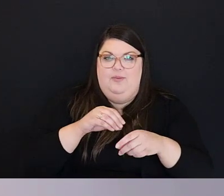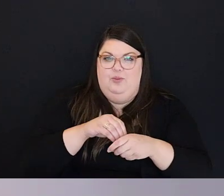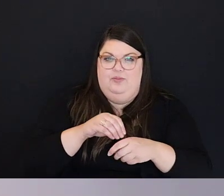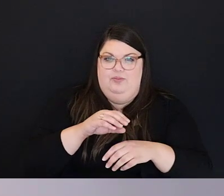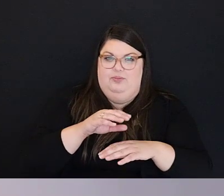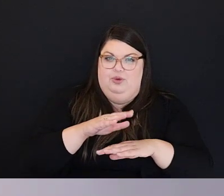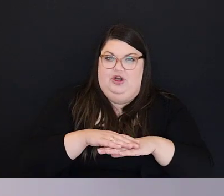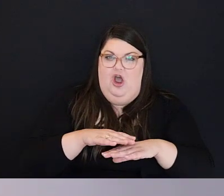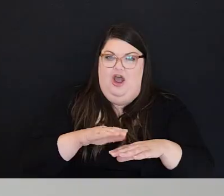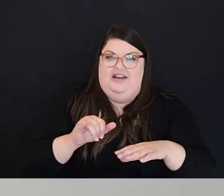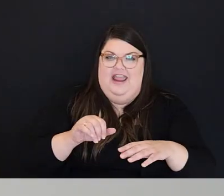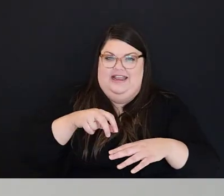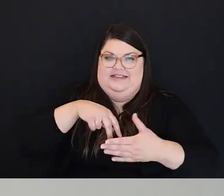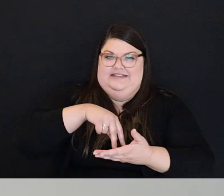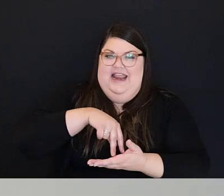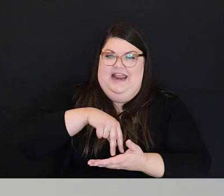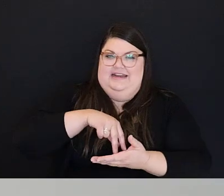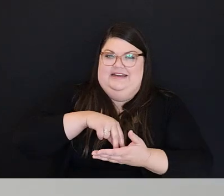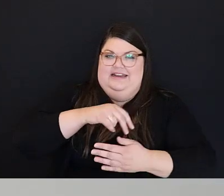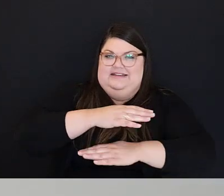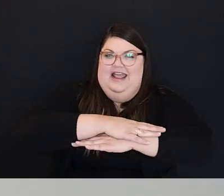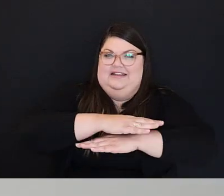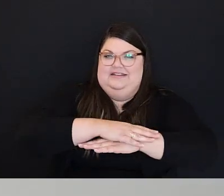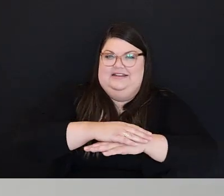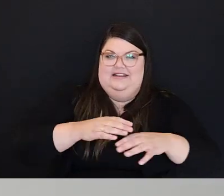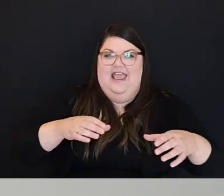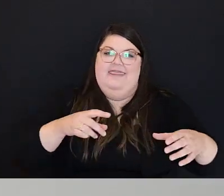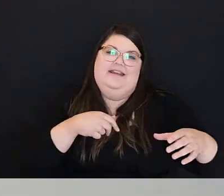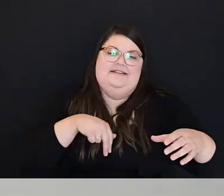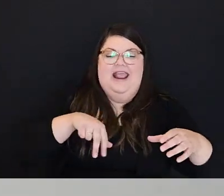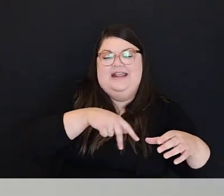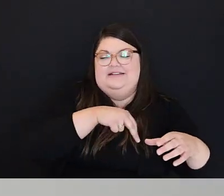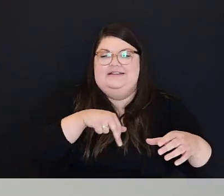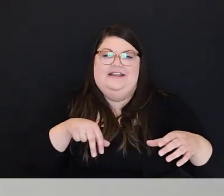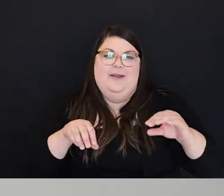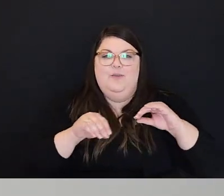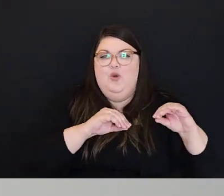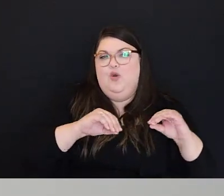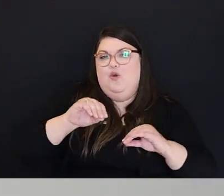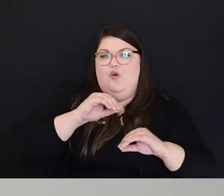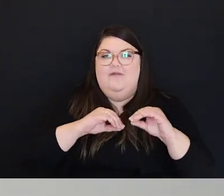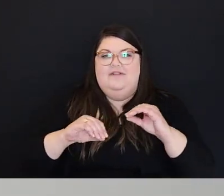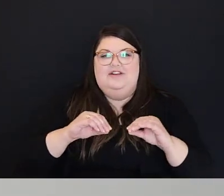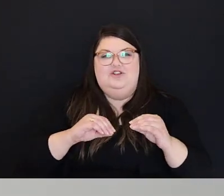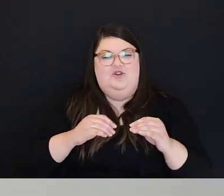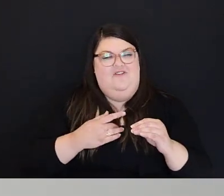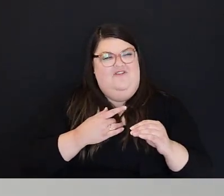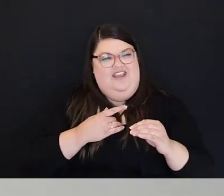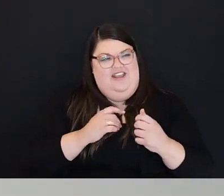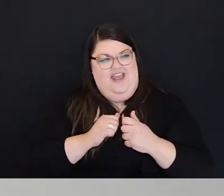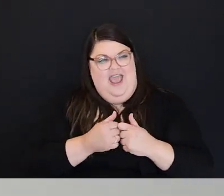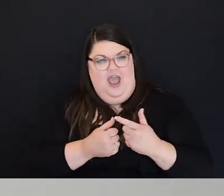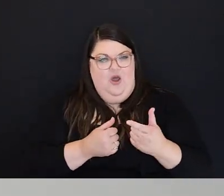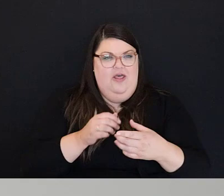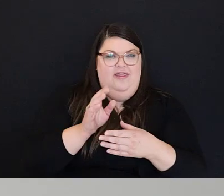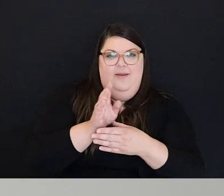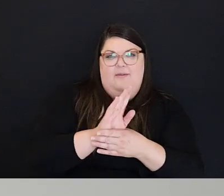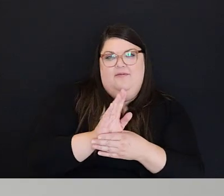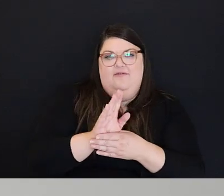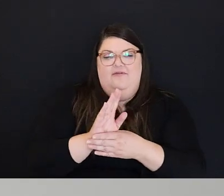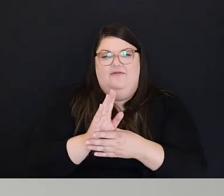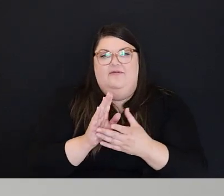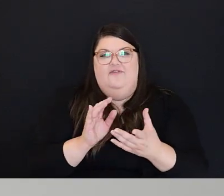standing desk and then dance and move around to really get a sense of how it's feeling, so the film feels more